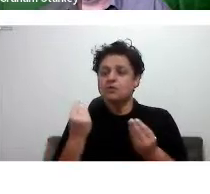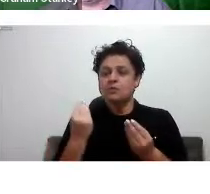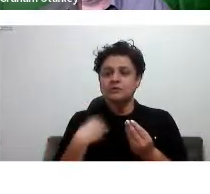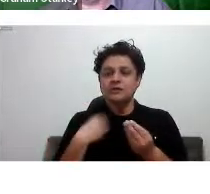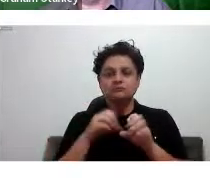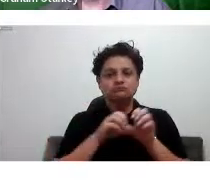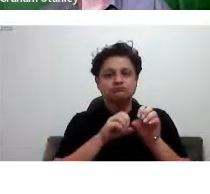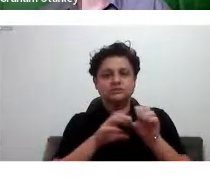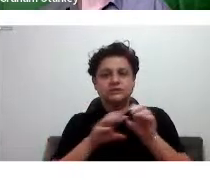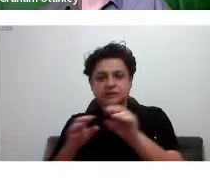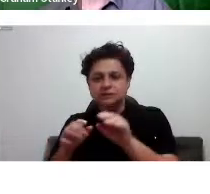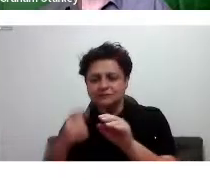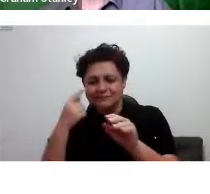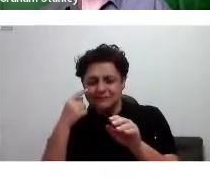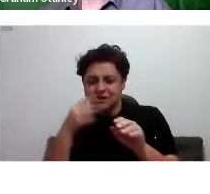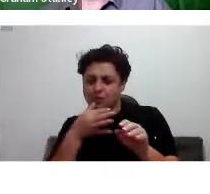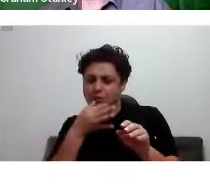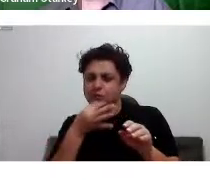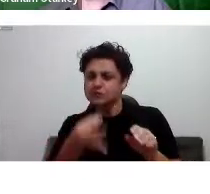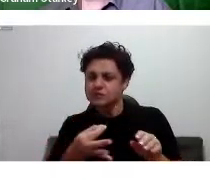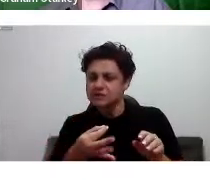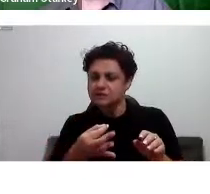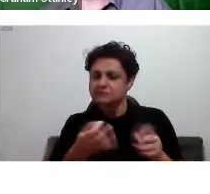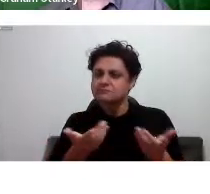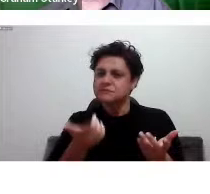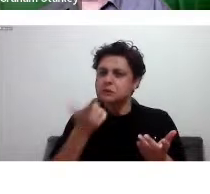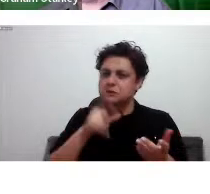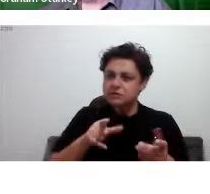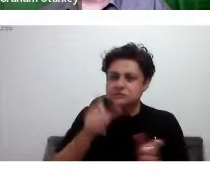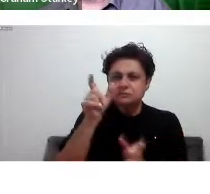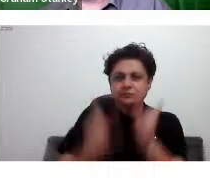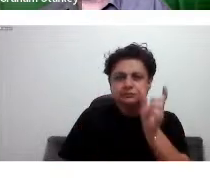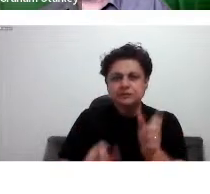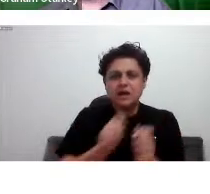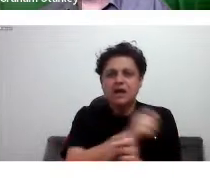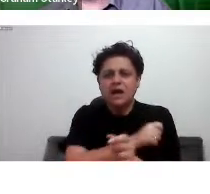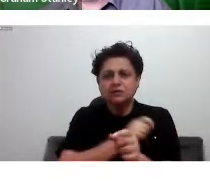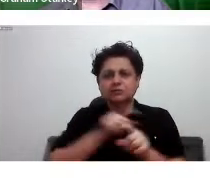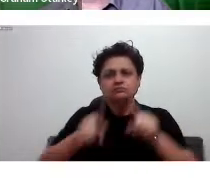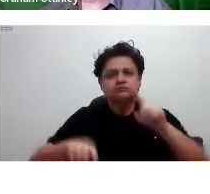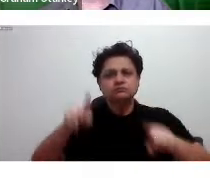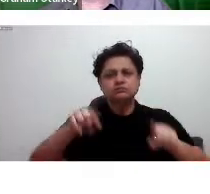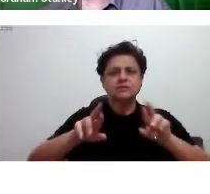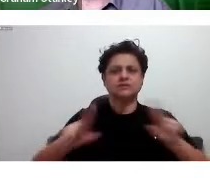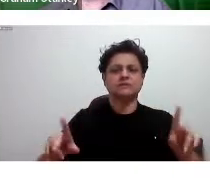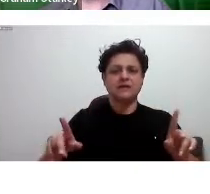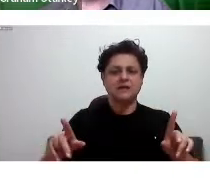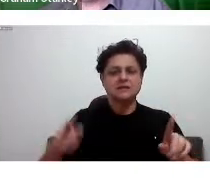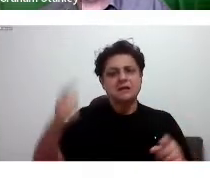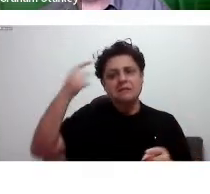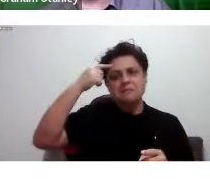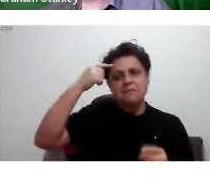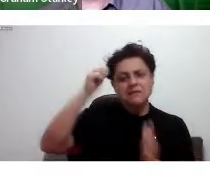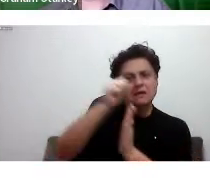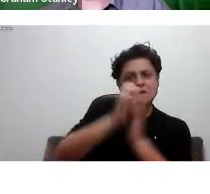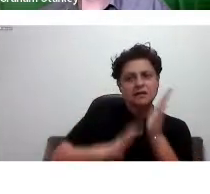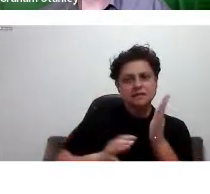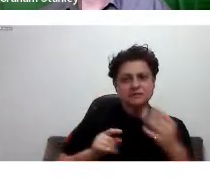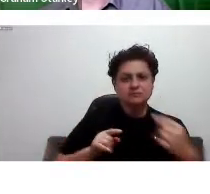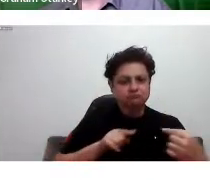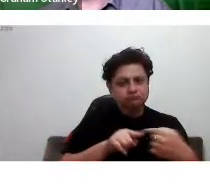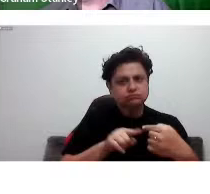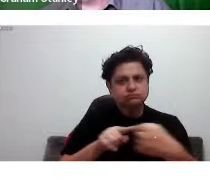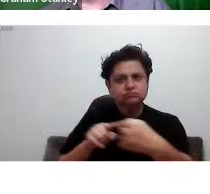differentiation, and to think about an activity. This is a good exercise. Think about an activity that you're